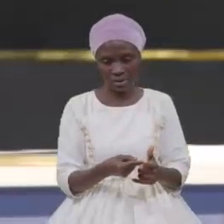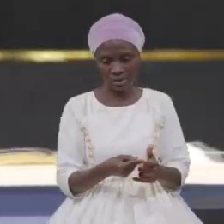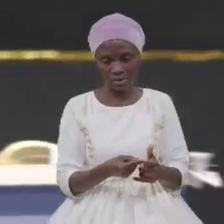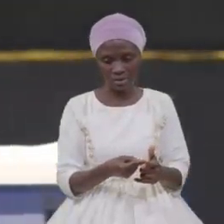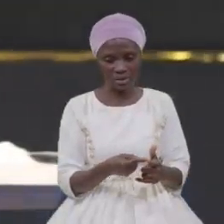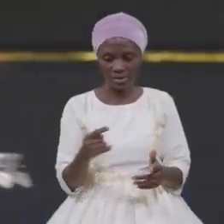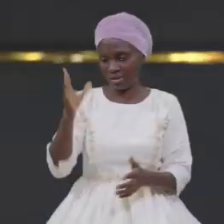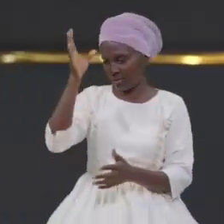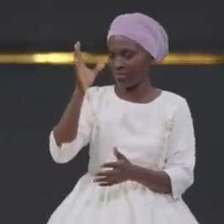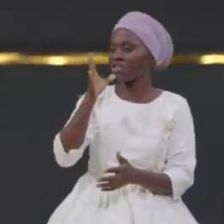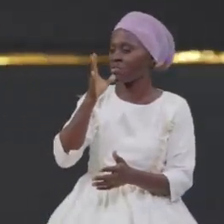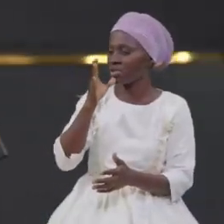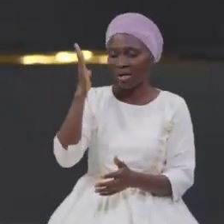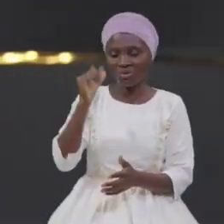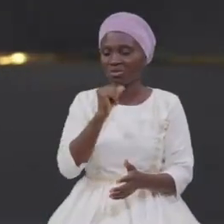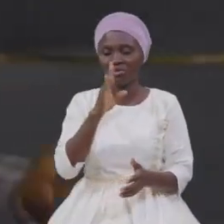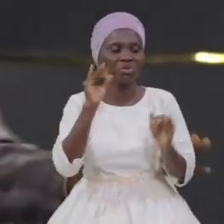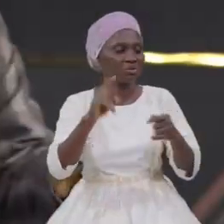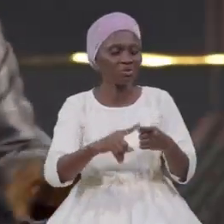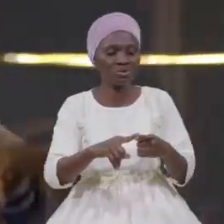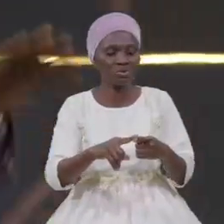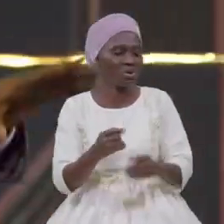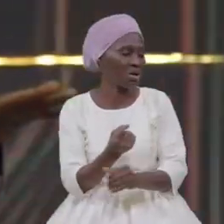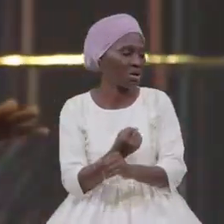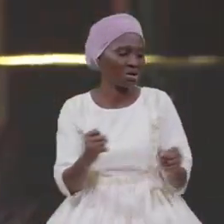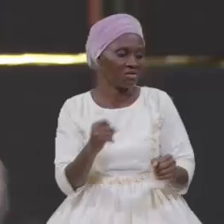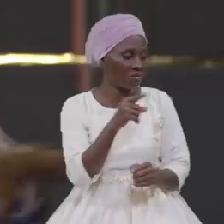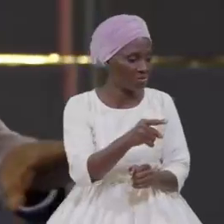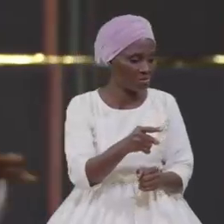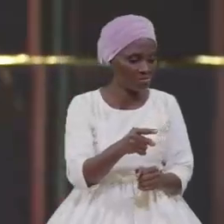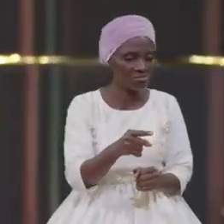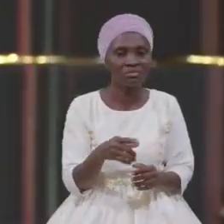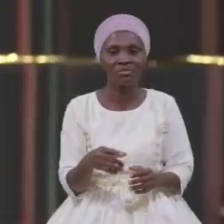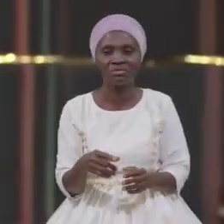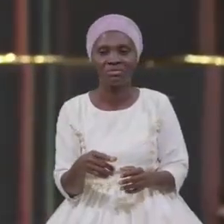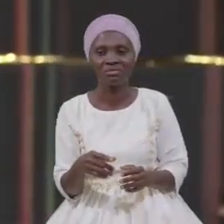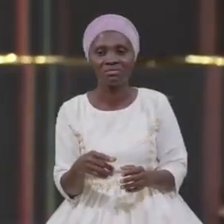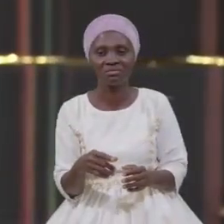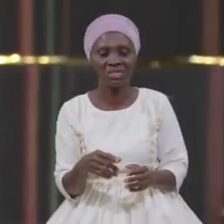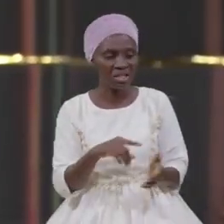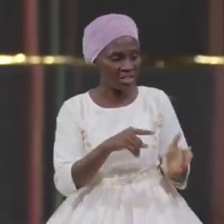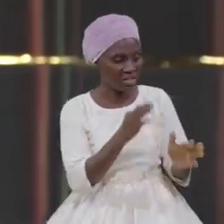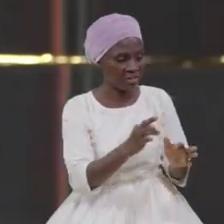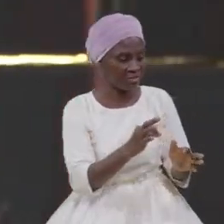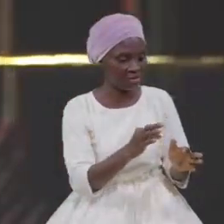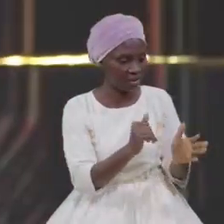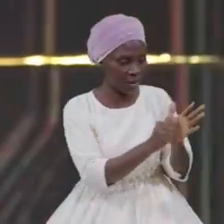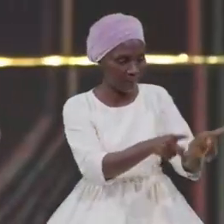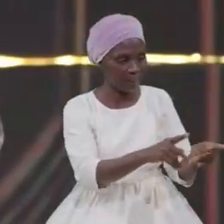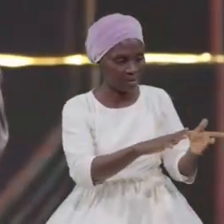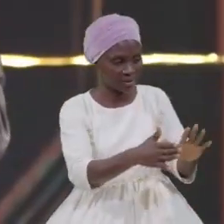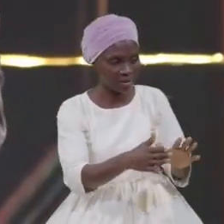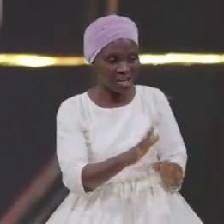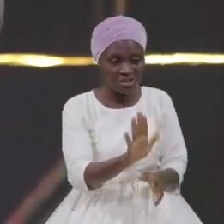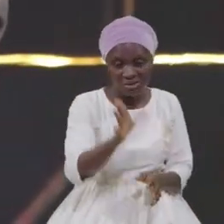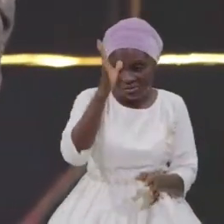will not be able to rescue you. Mr. So-and-so, dad, daddy, father, will not be able to rescue you. When we